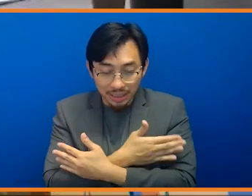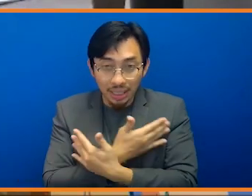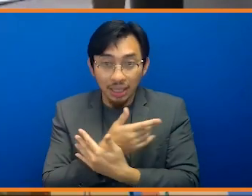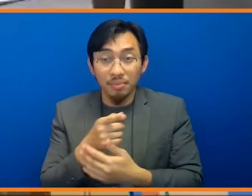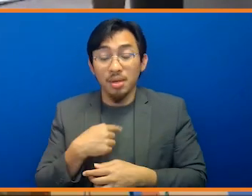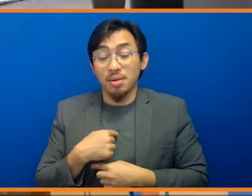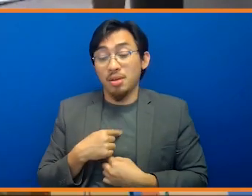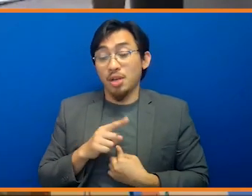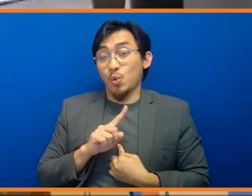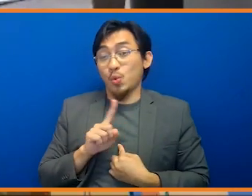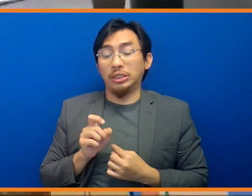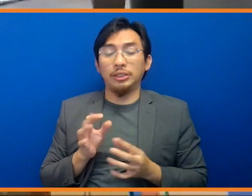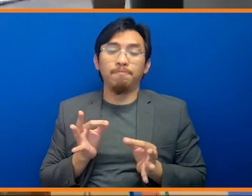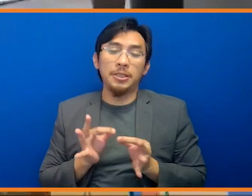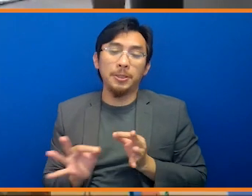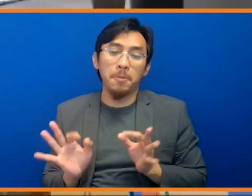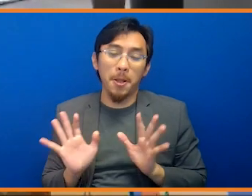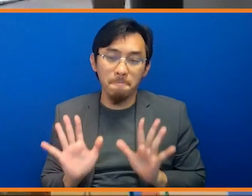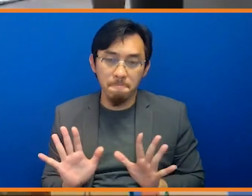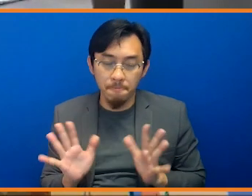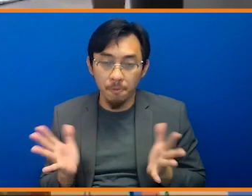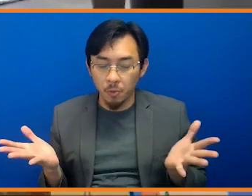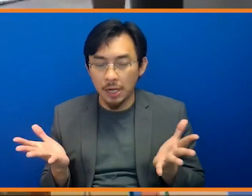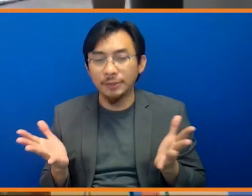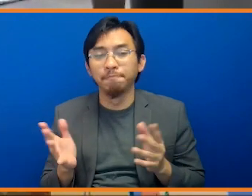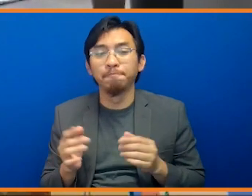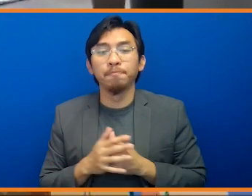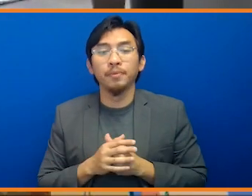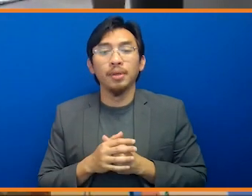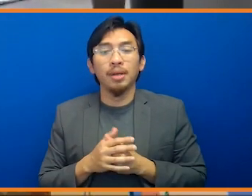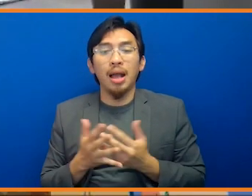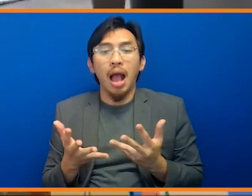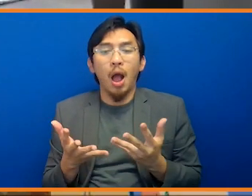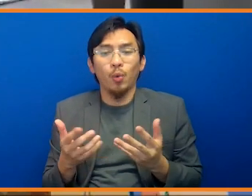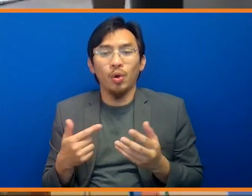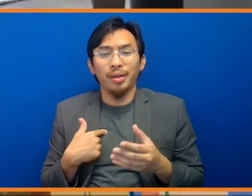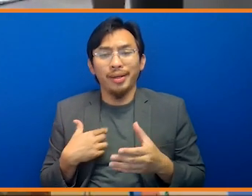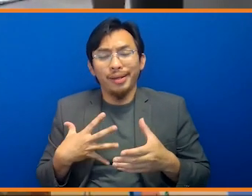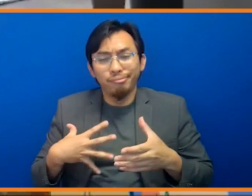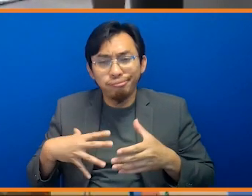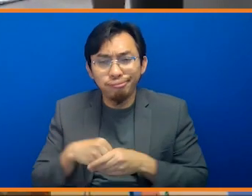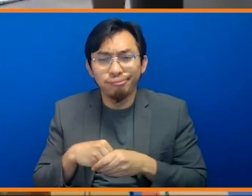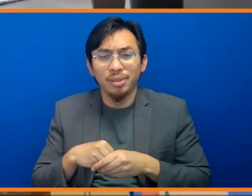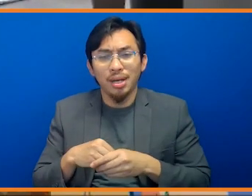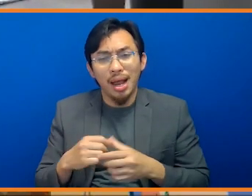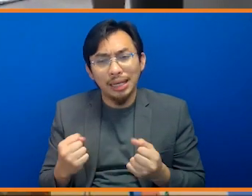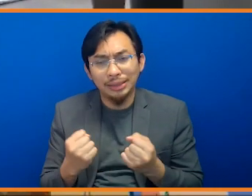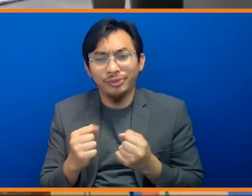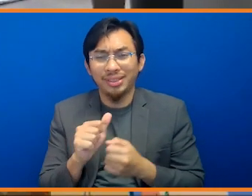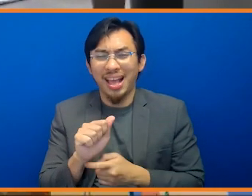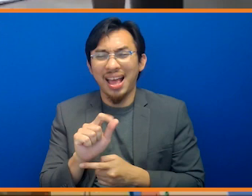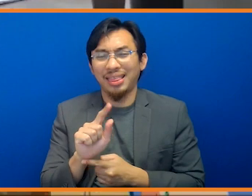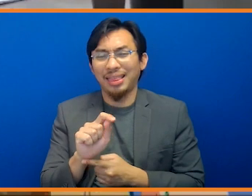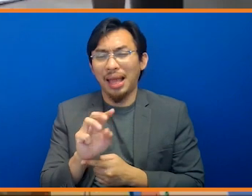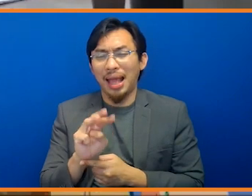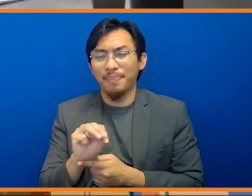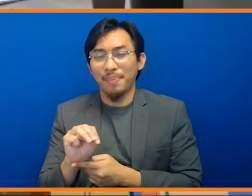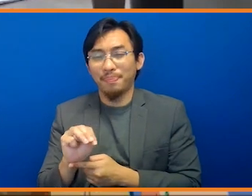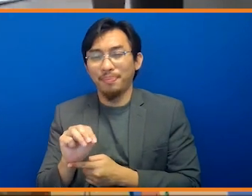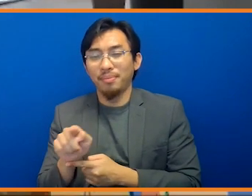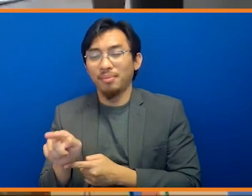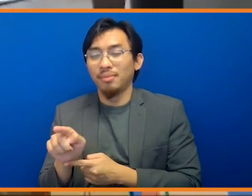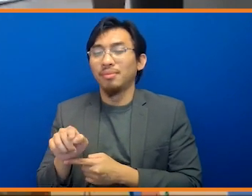my question is simple, like how can we actively involve